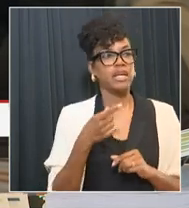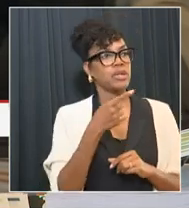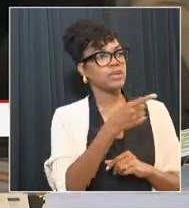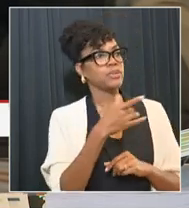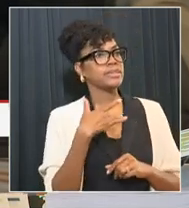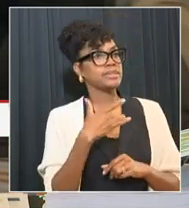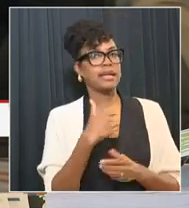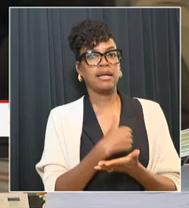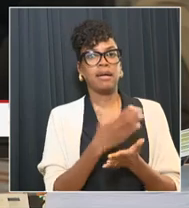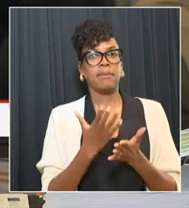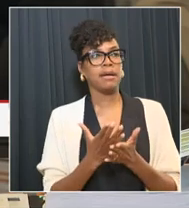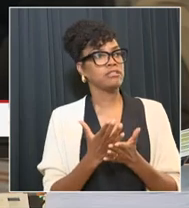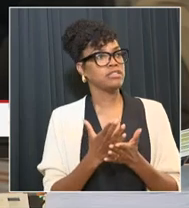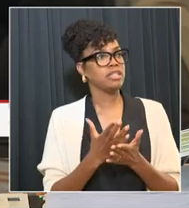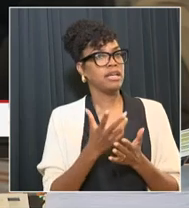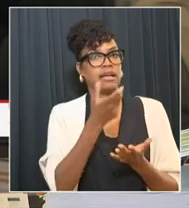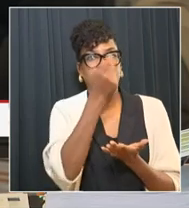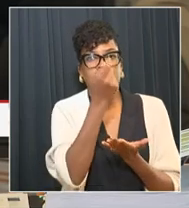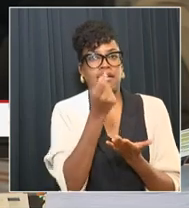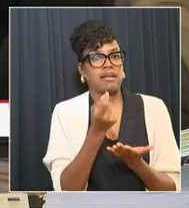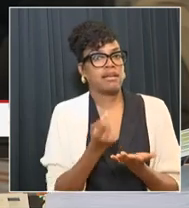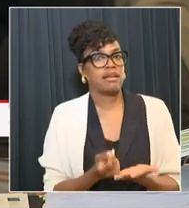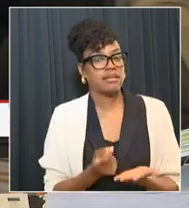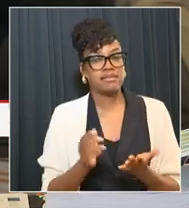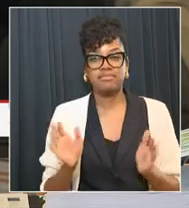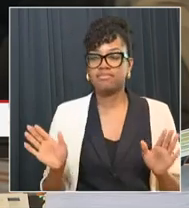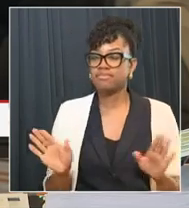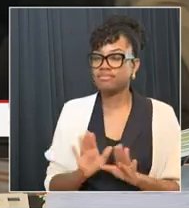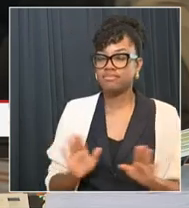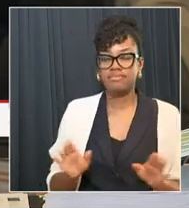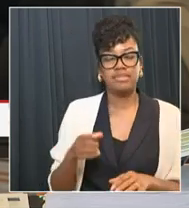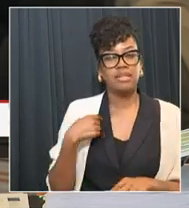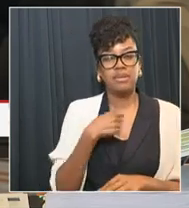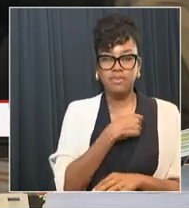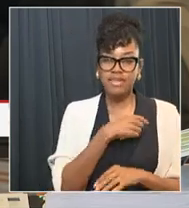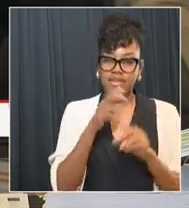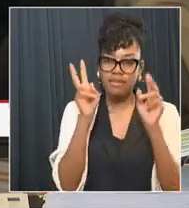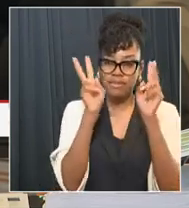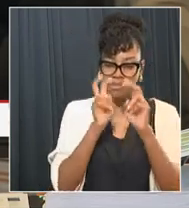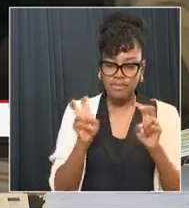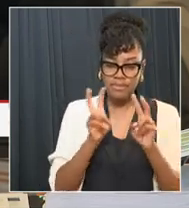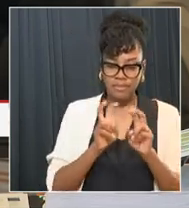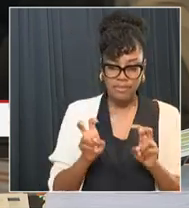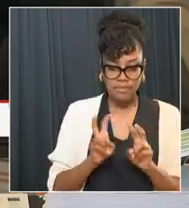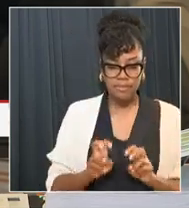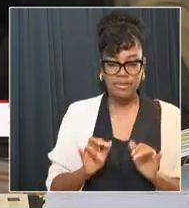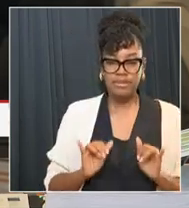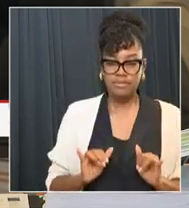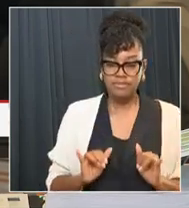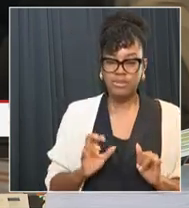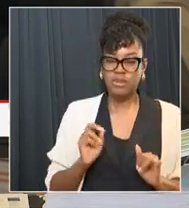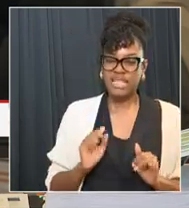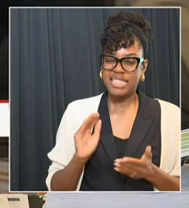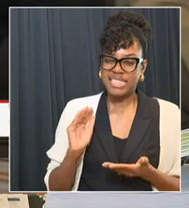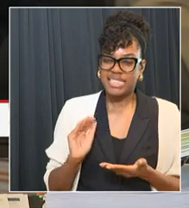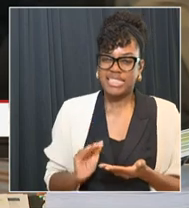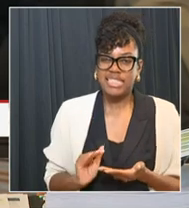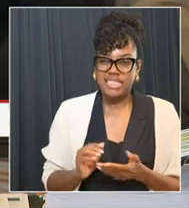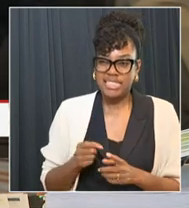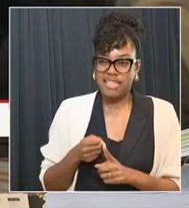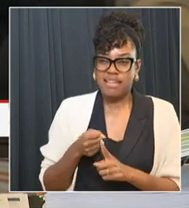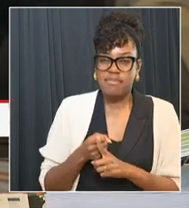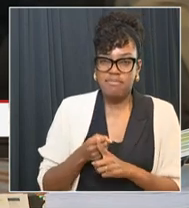or sledgehammer. We have looked at these cuts in a way that have, we think, the least impact